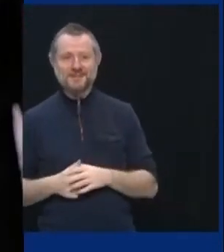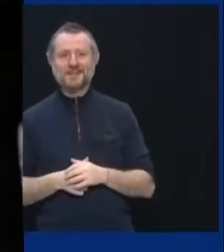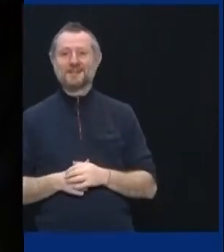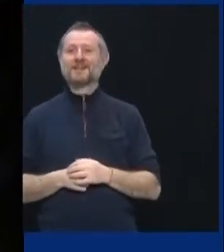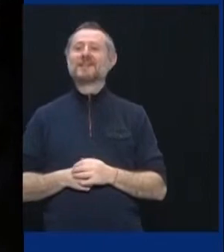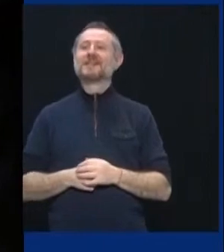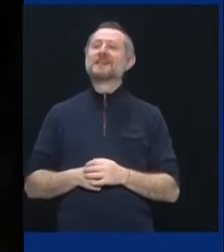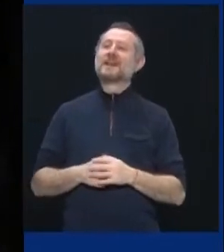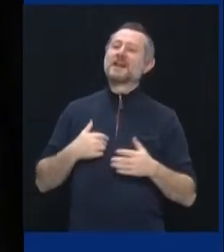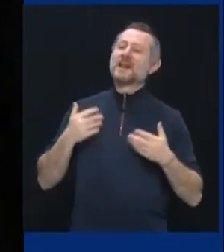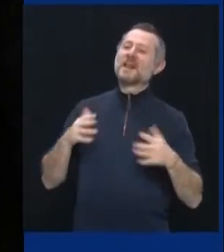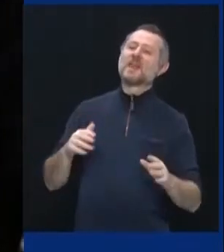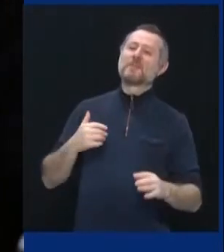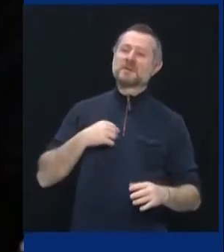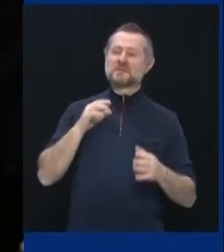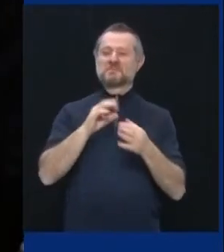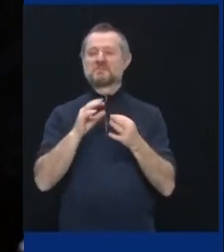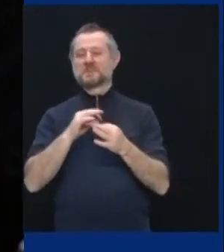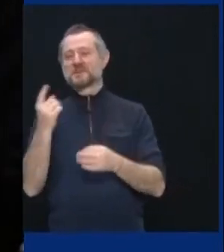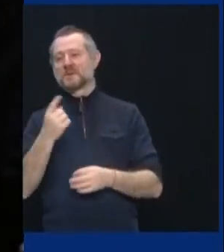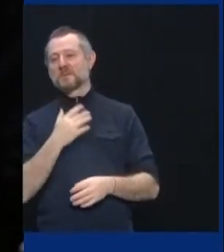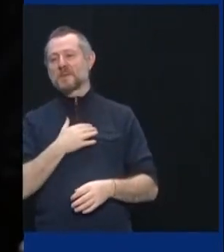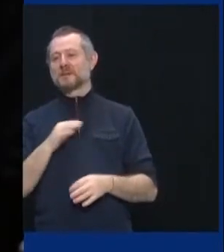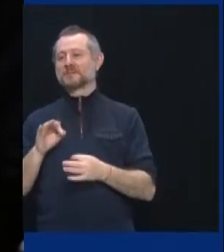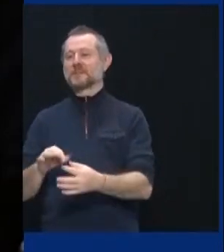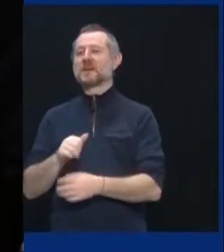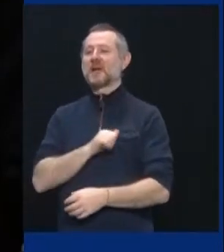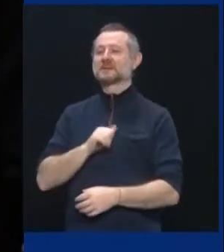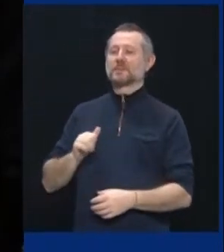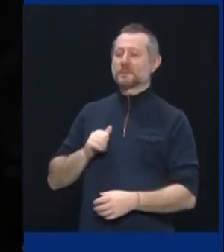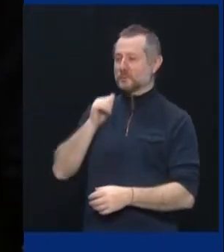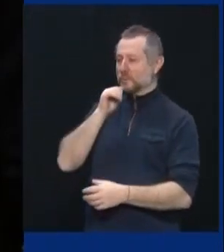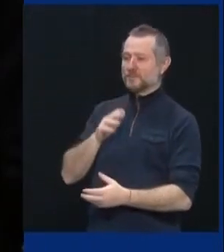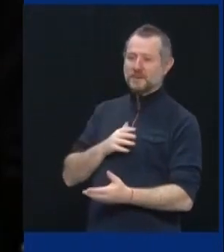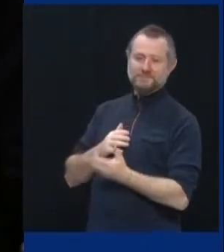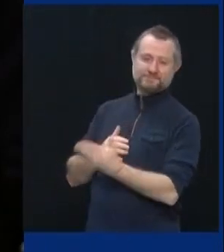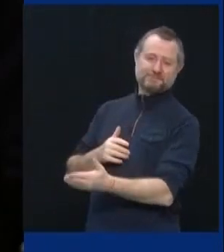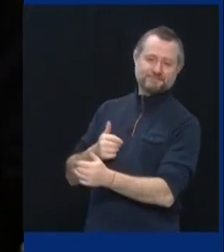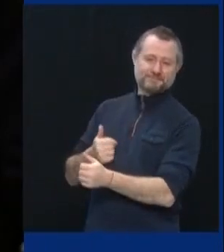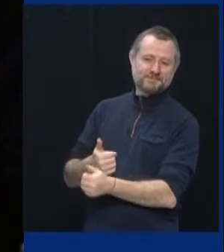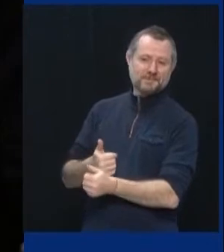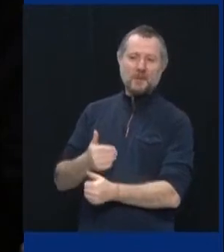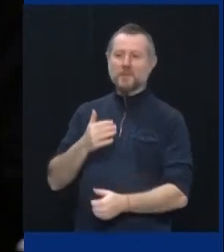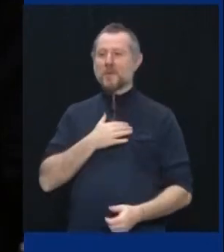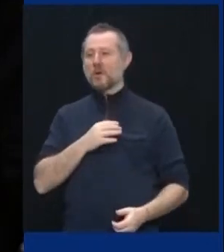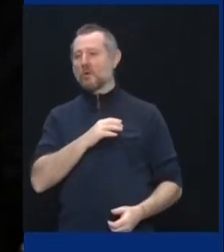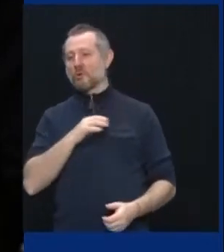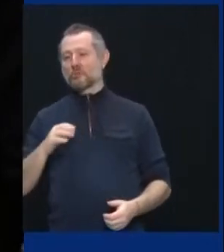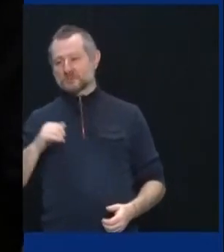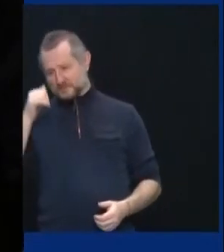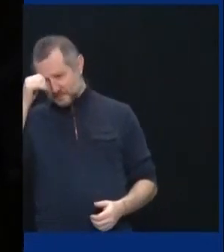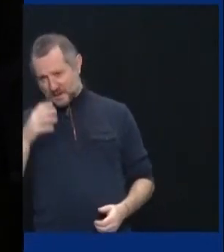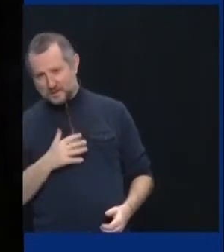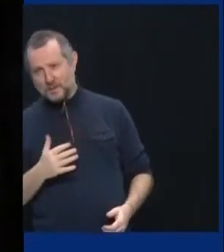Let me say a word about my assemblywoman and my congressman, always, my